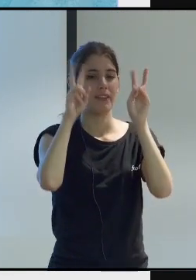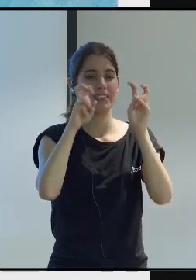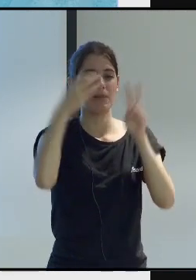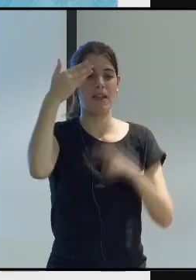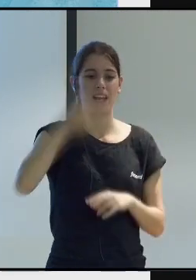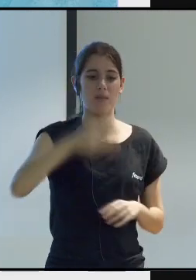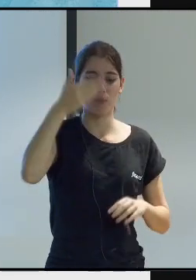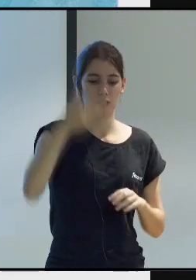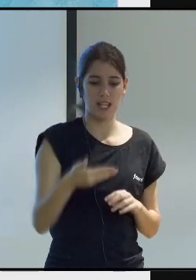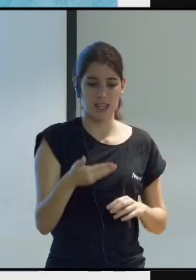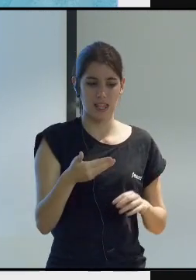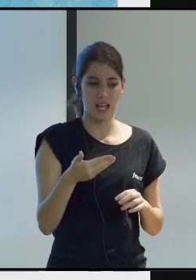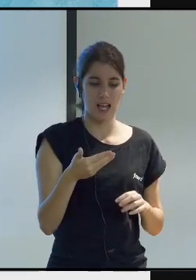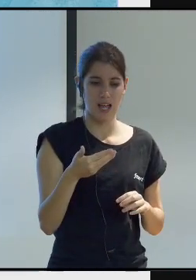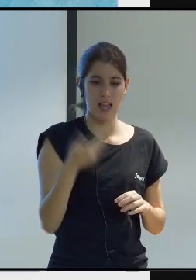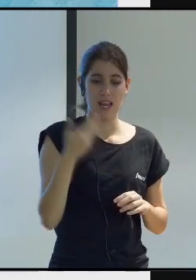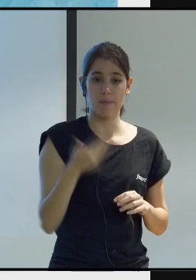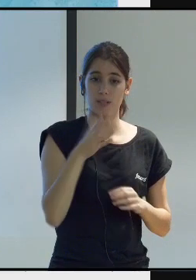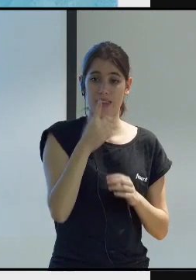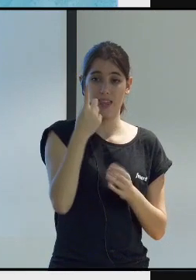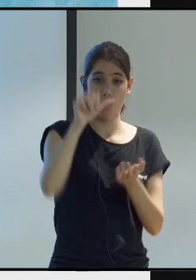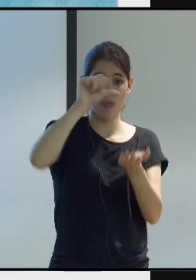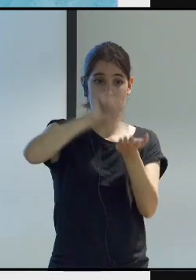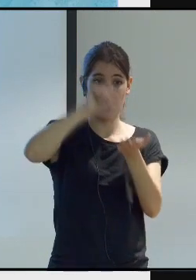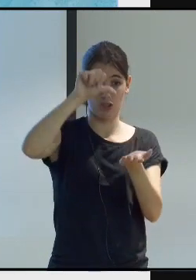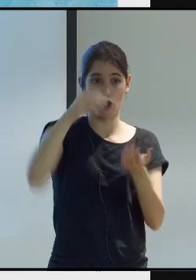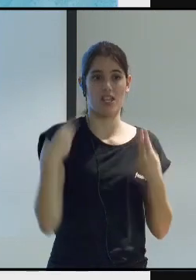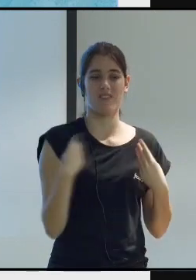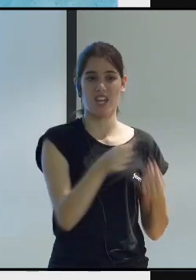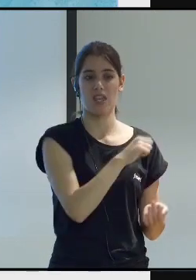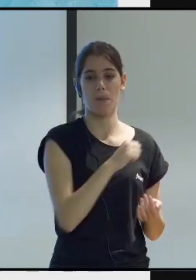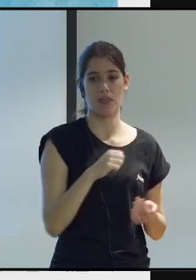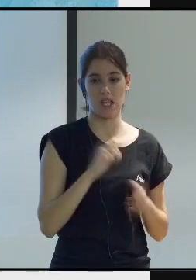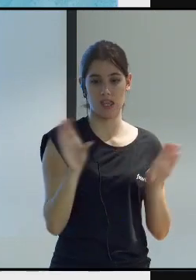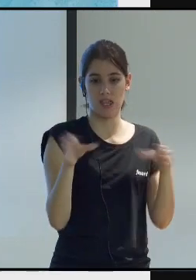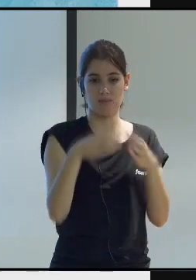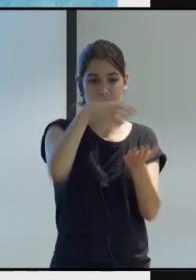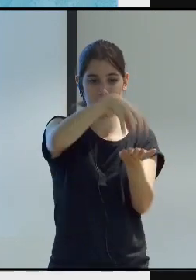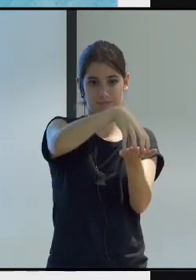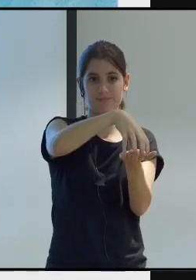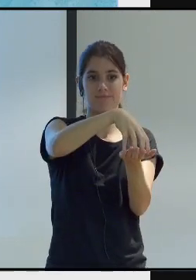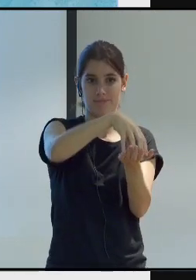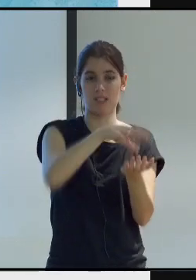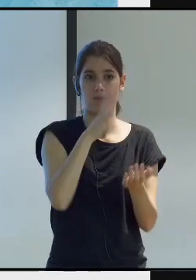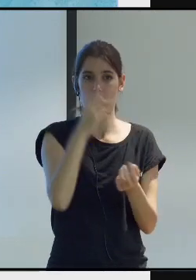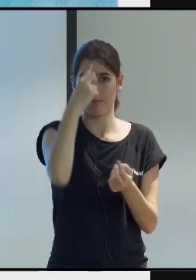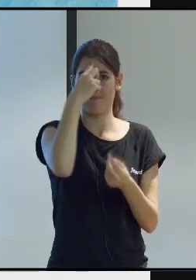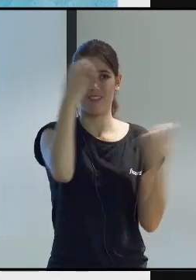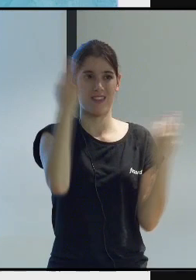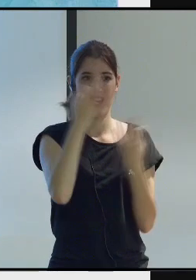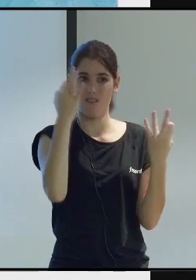having a center of independent living that is taken into consideration on national level, but is still a big